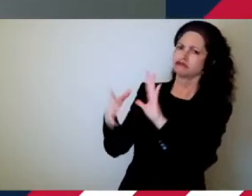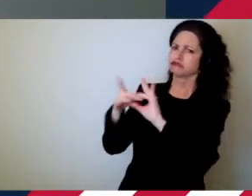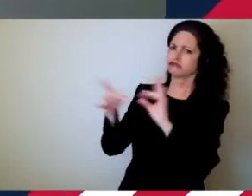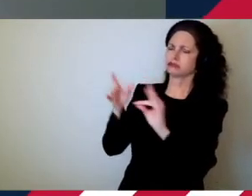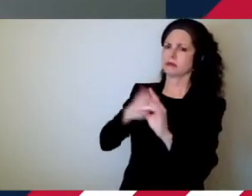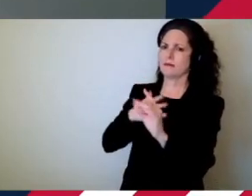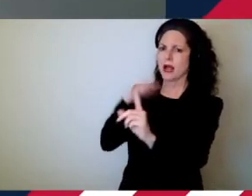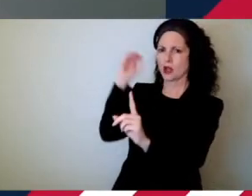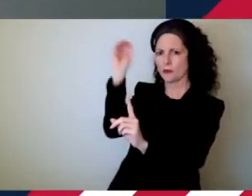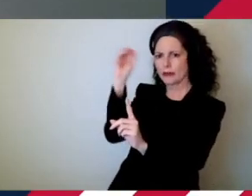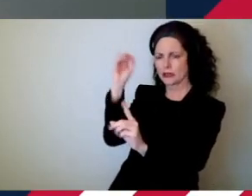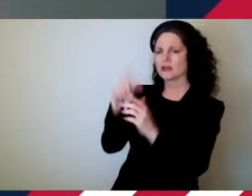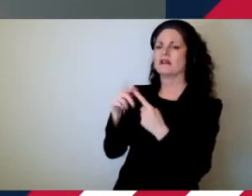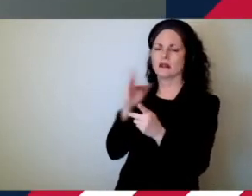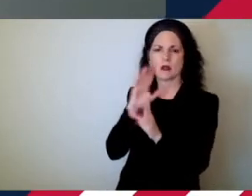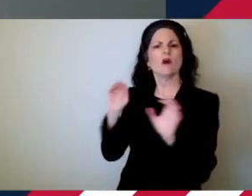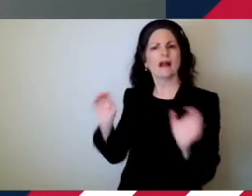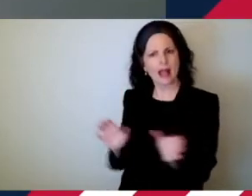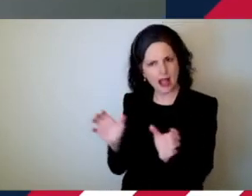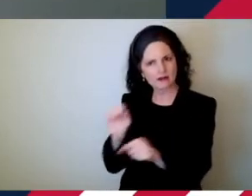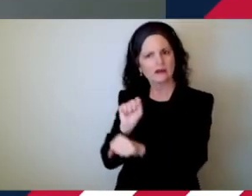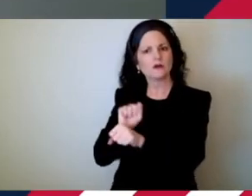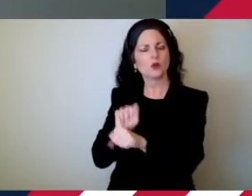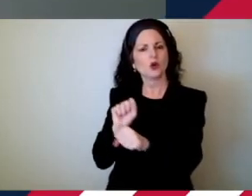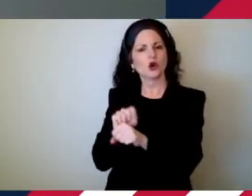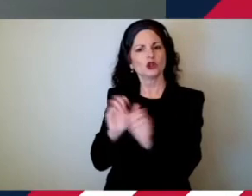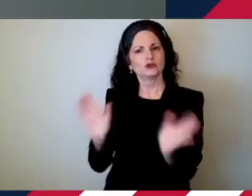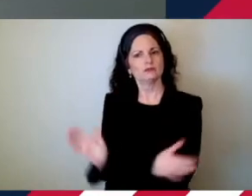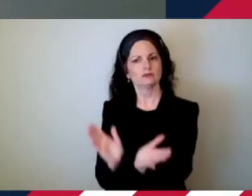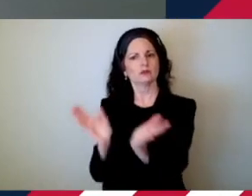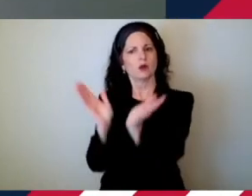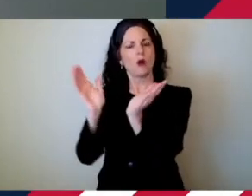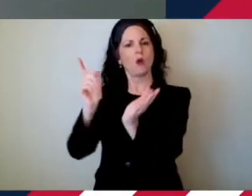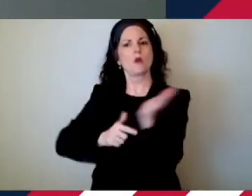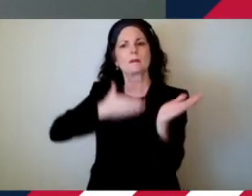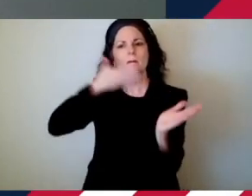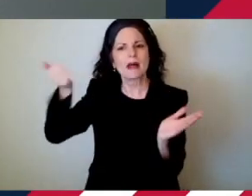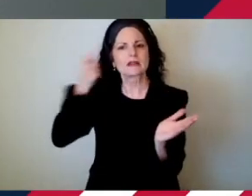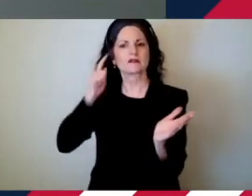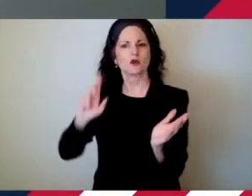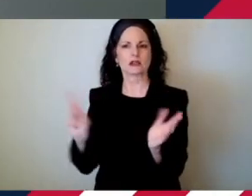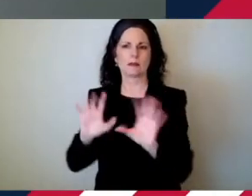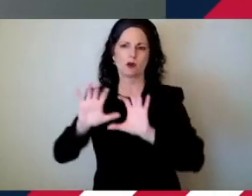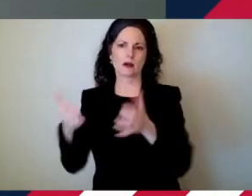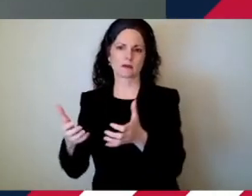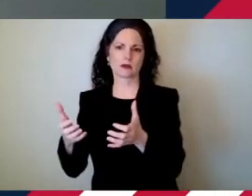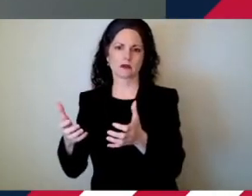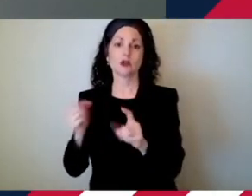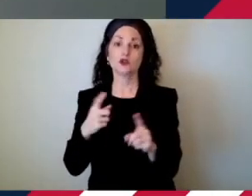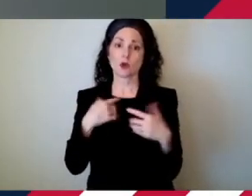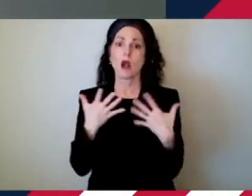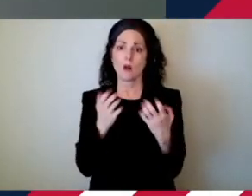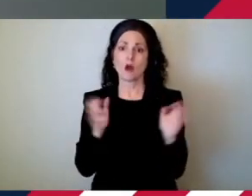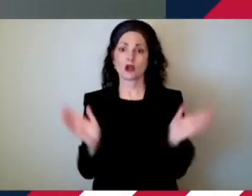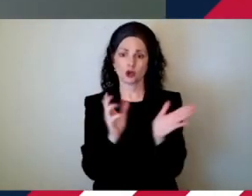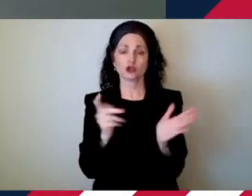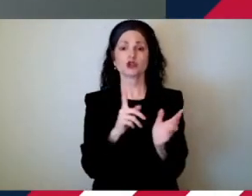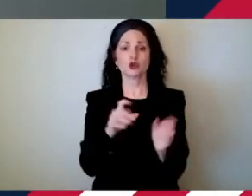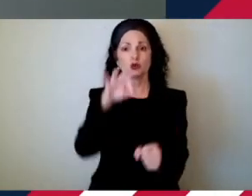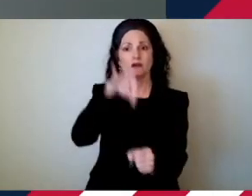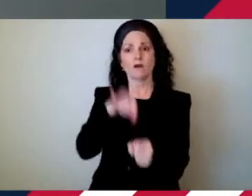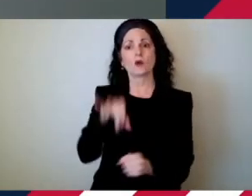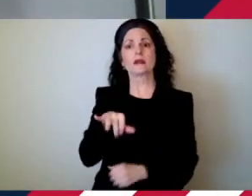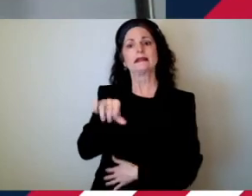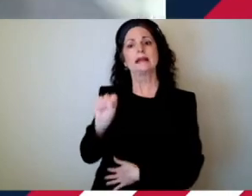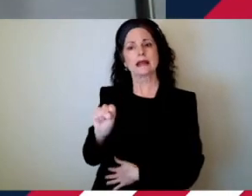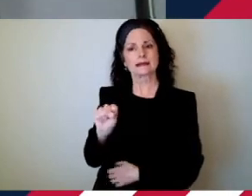to promote and advance the interests of the party. Therefore, I urge you to vote yes on this resolution. Thank you. The